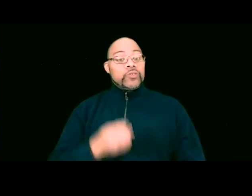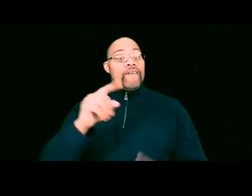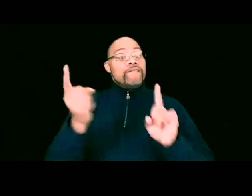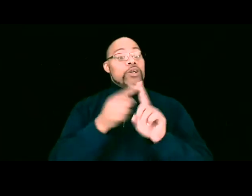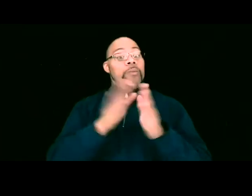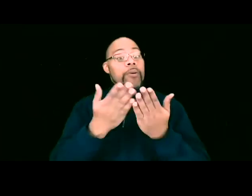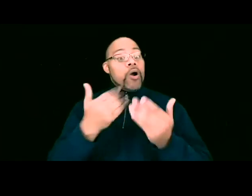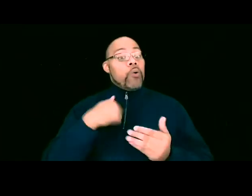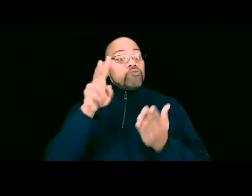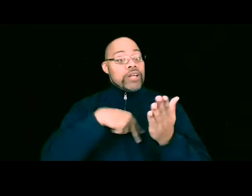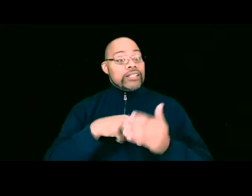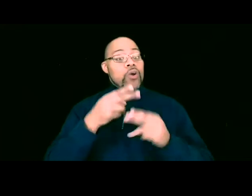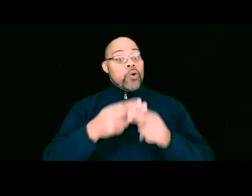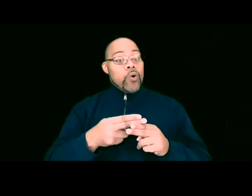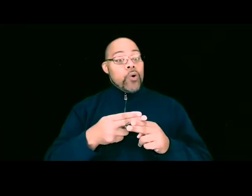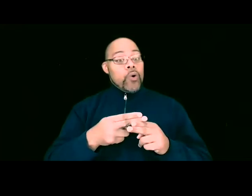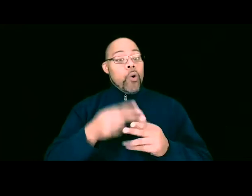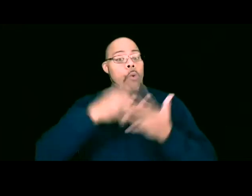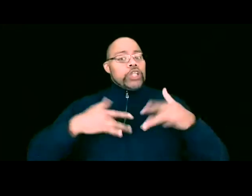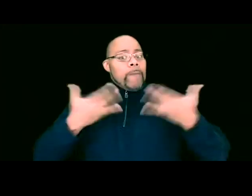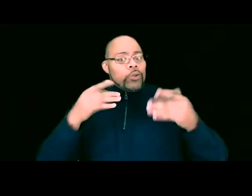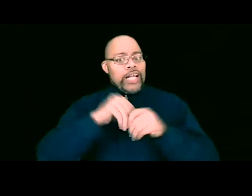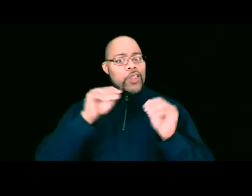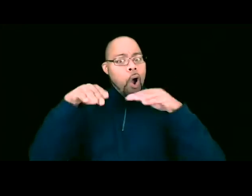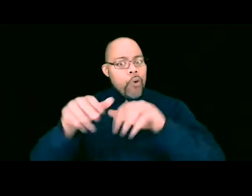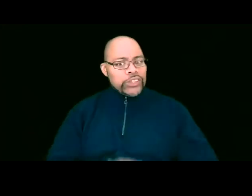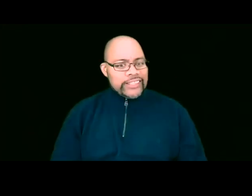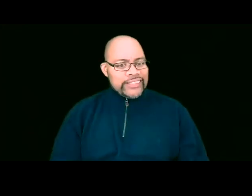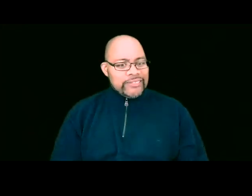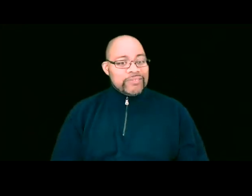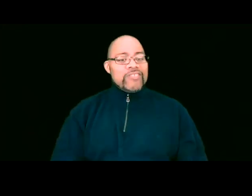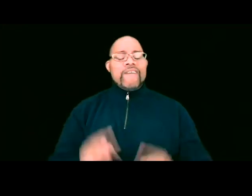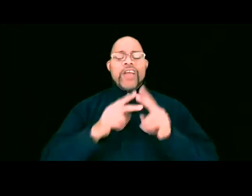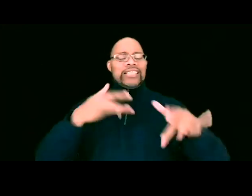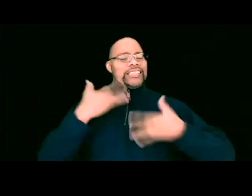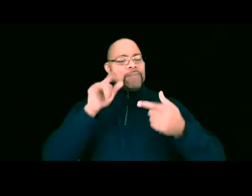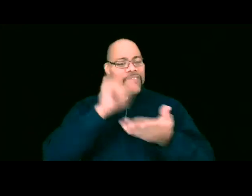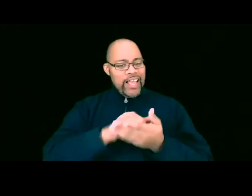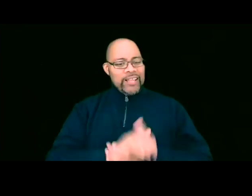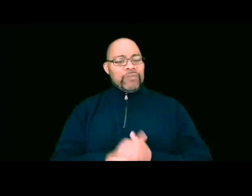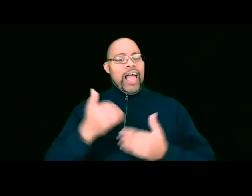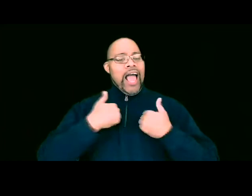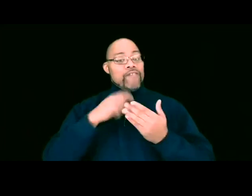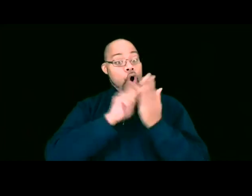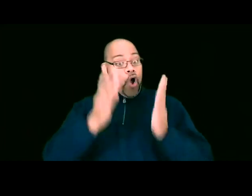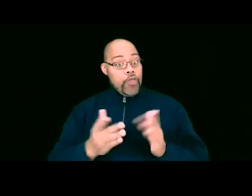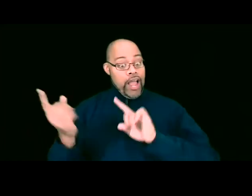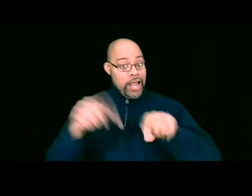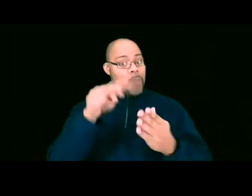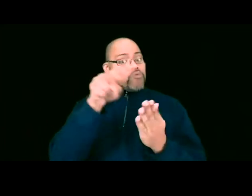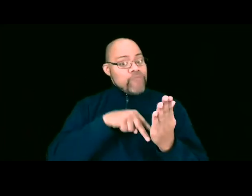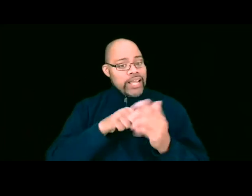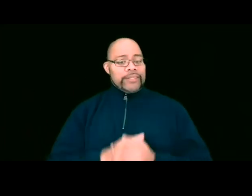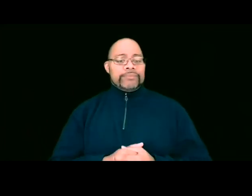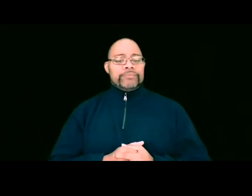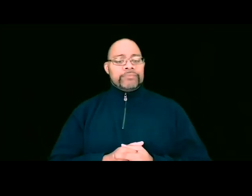science. So the first book we're going to be reading is called What's the Commotion in the Ocean? So I'm very excited about that. We're going to have the author come